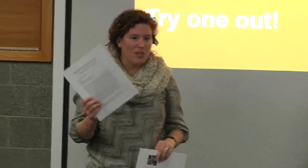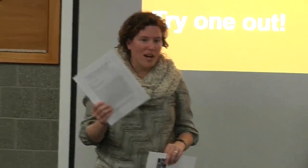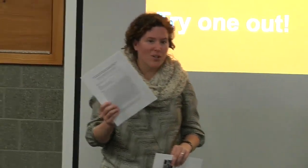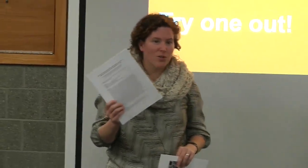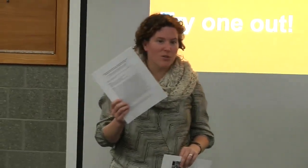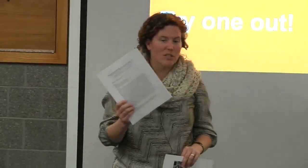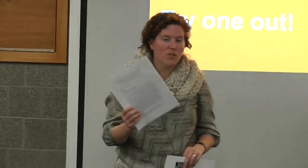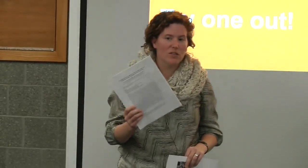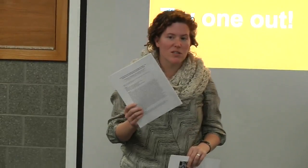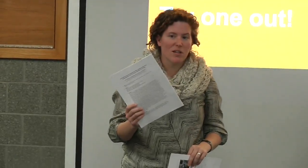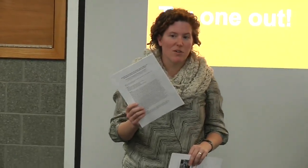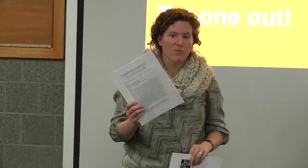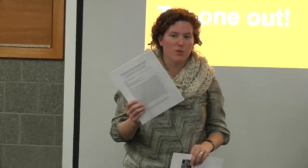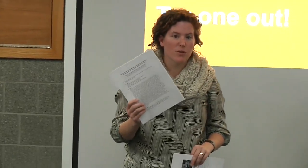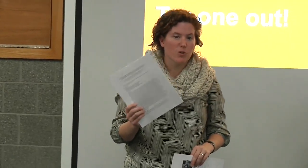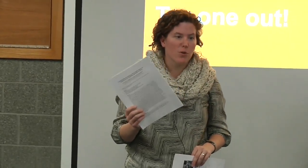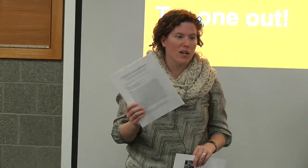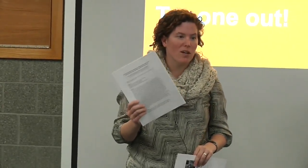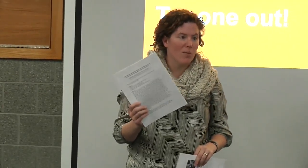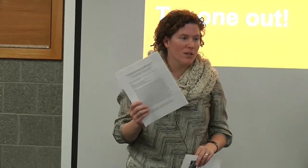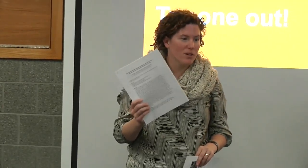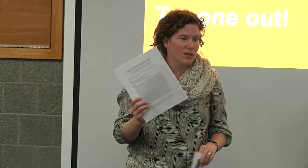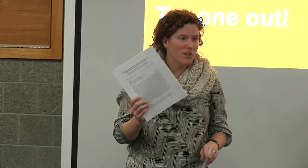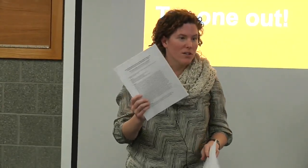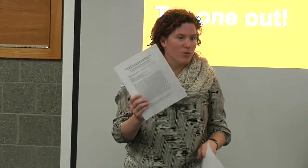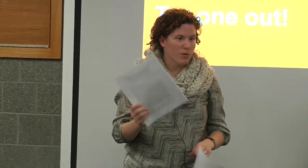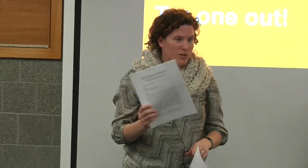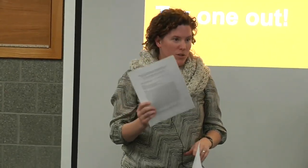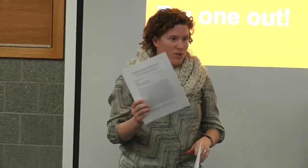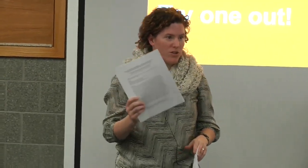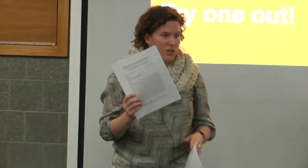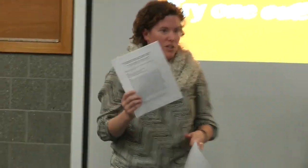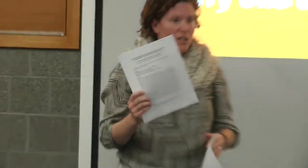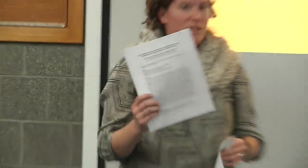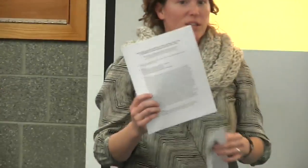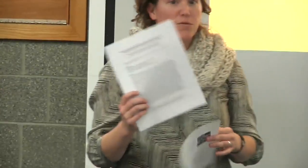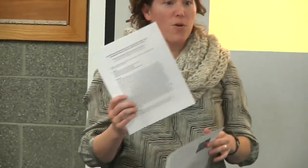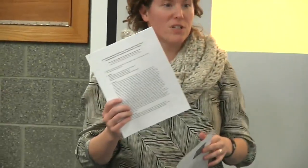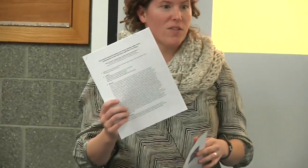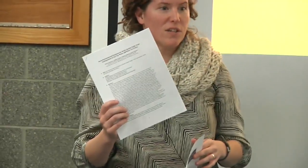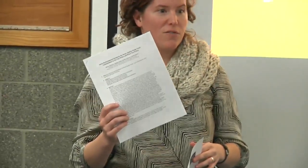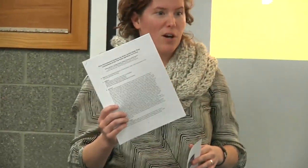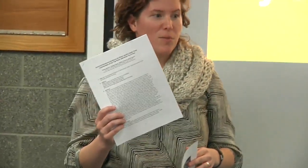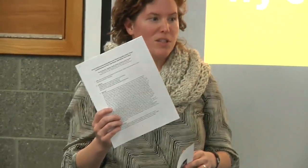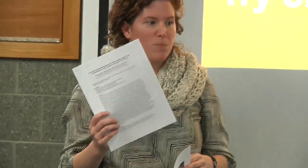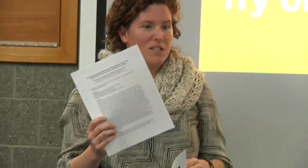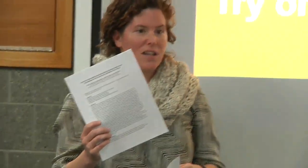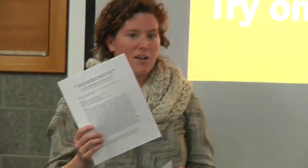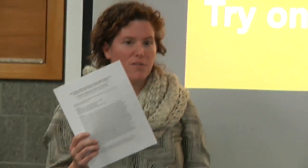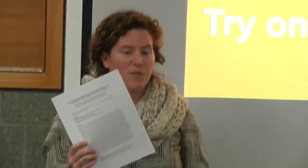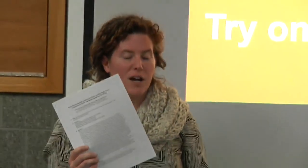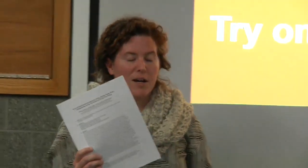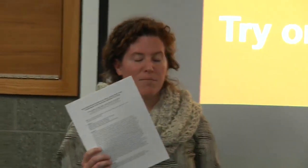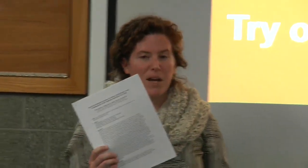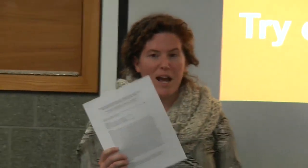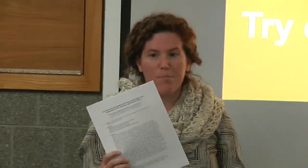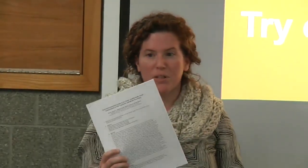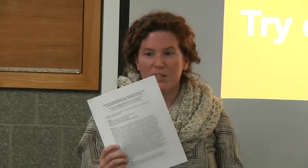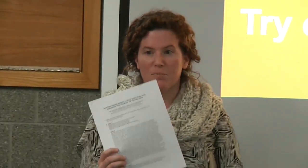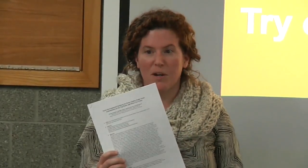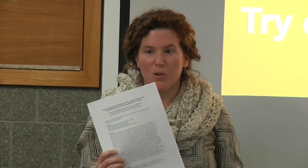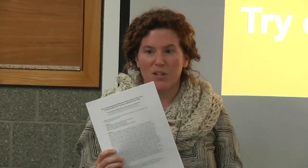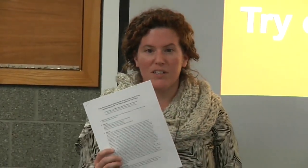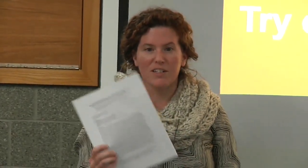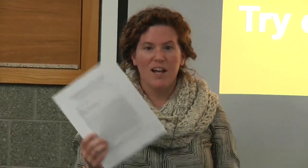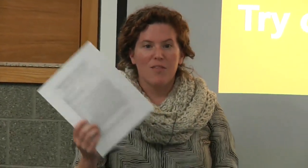which is a National Synthesis Center for Socioeconomic Research that's focused on the environment, that's based out of